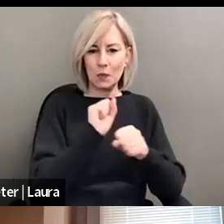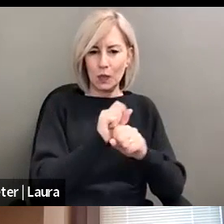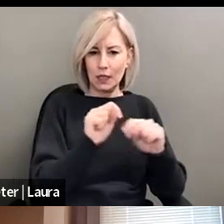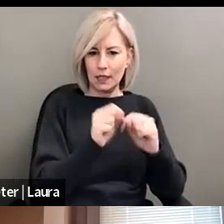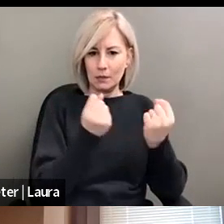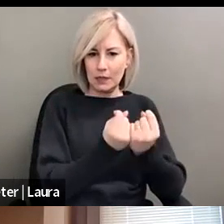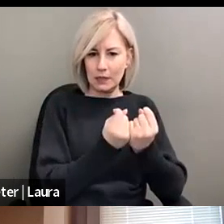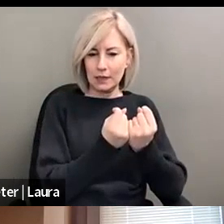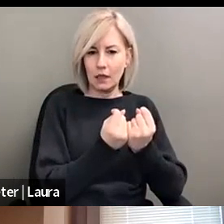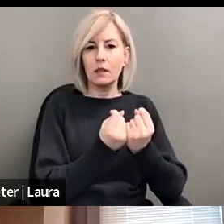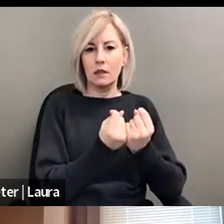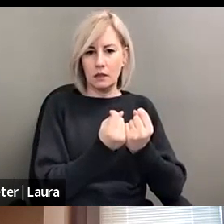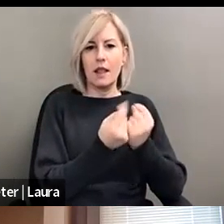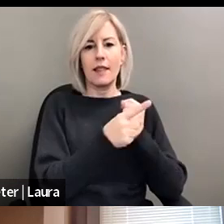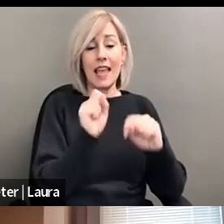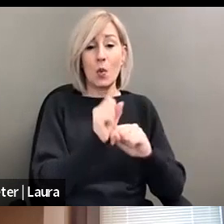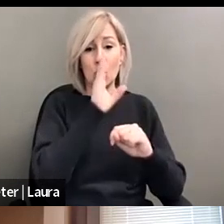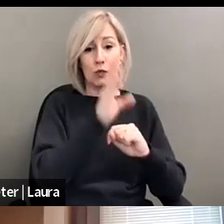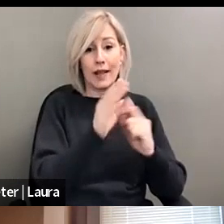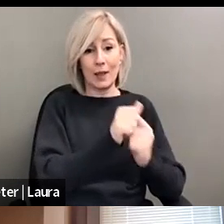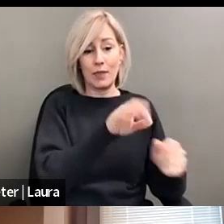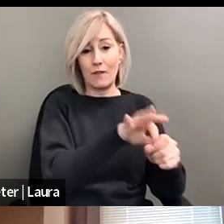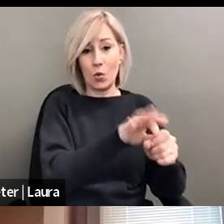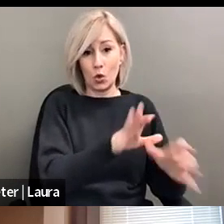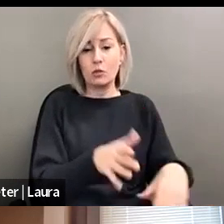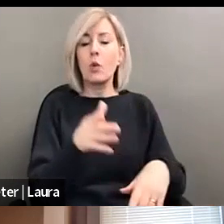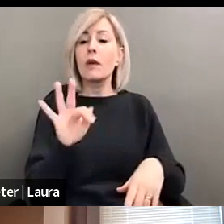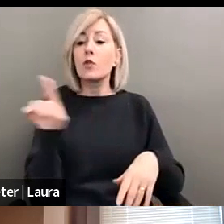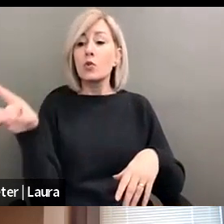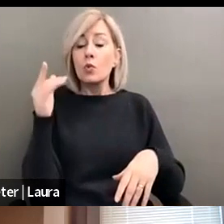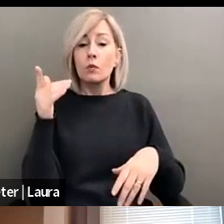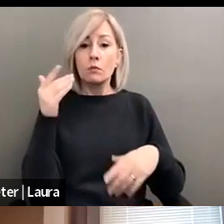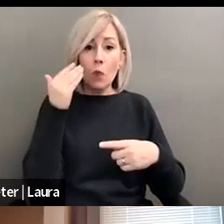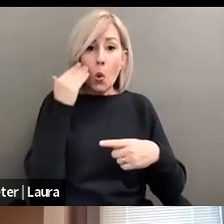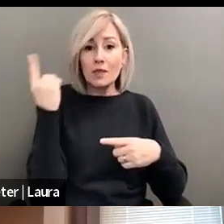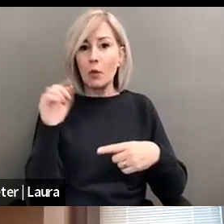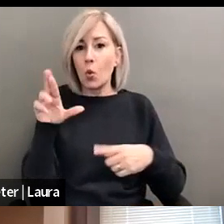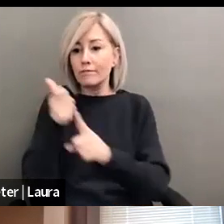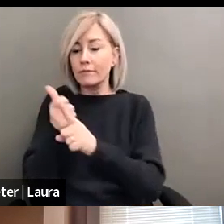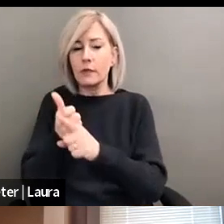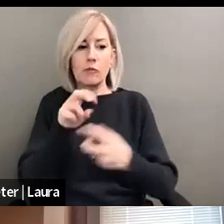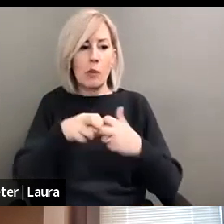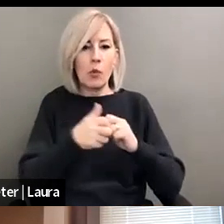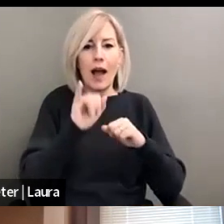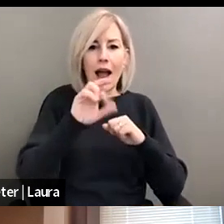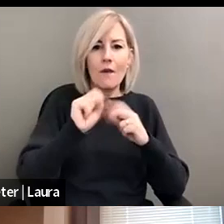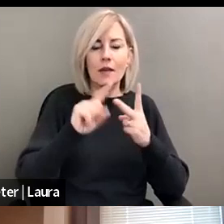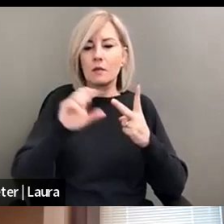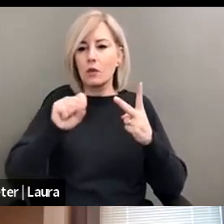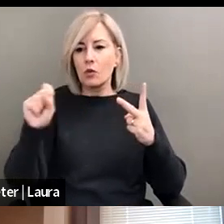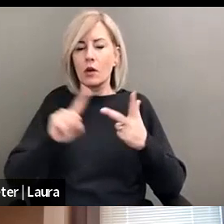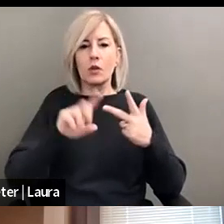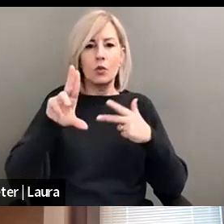because they work directly with constituents. So if you or someone is having an issue with the IRS, with Social Security,